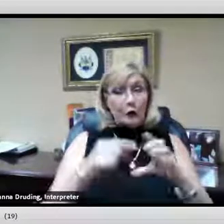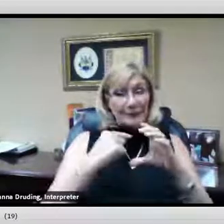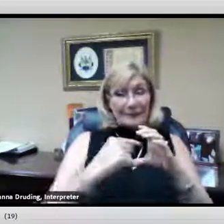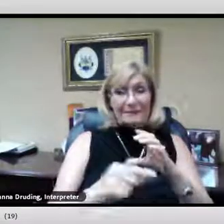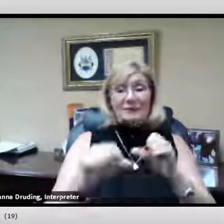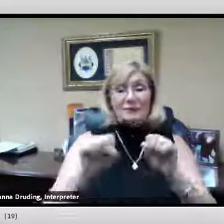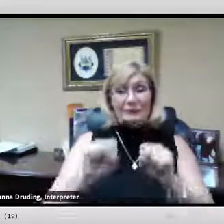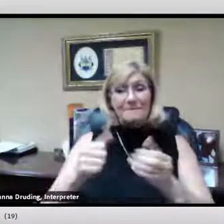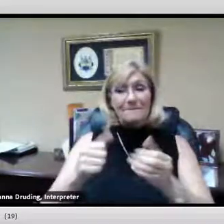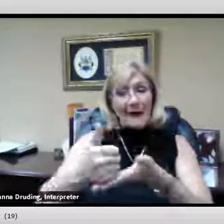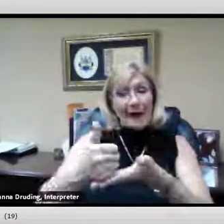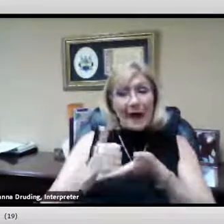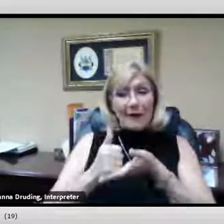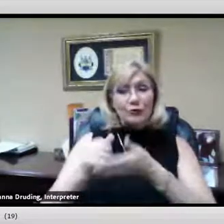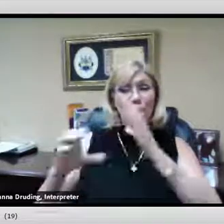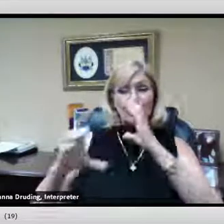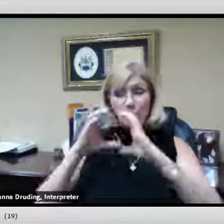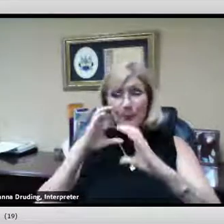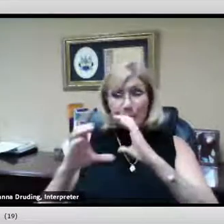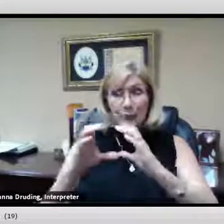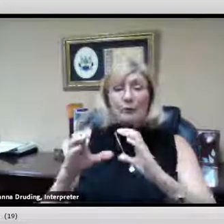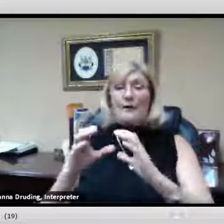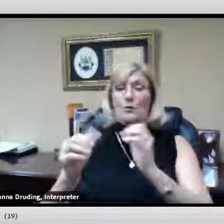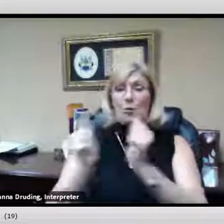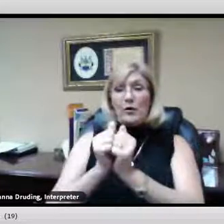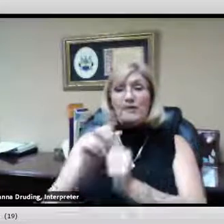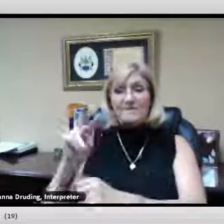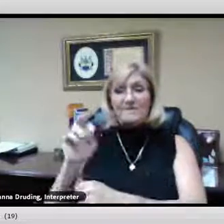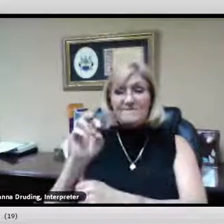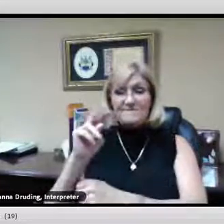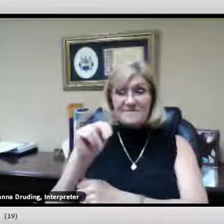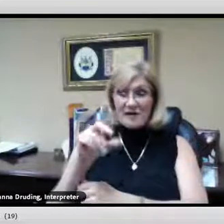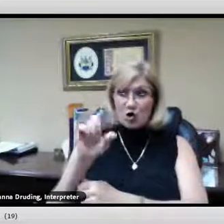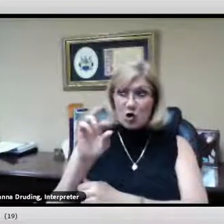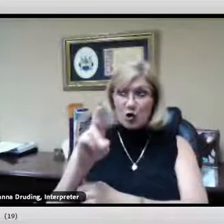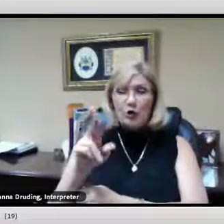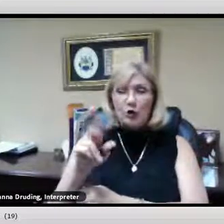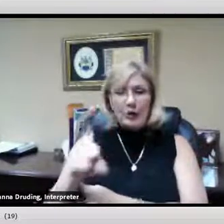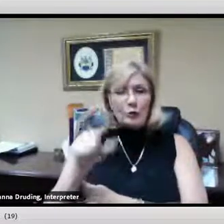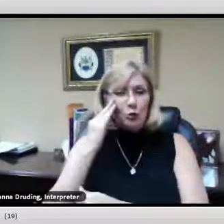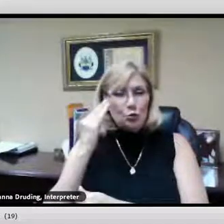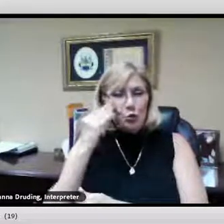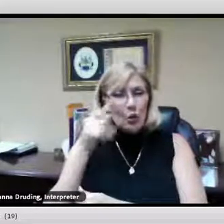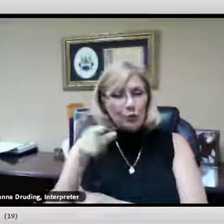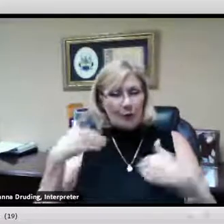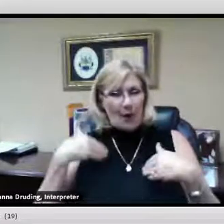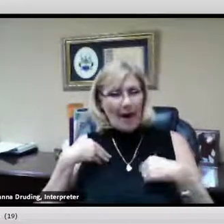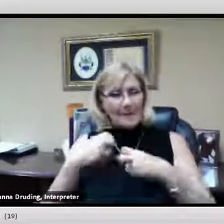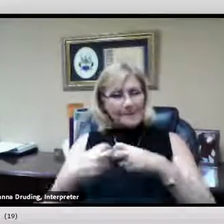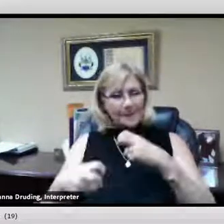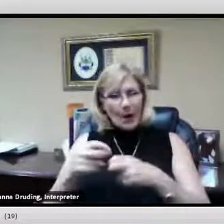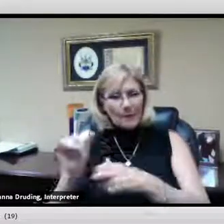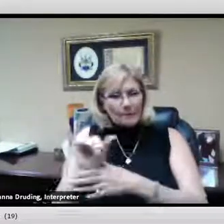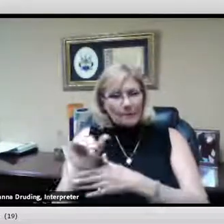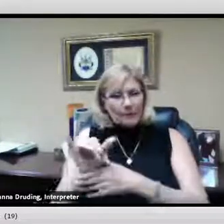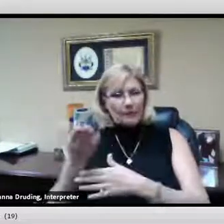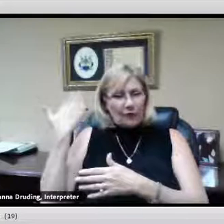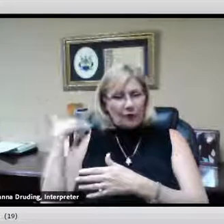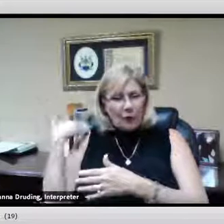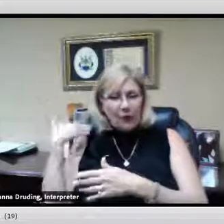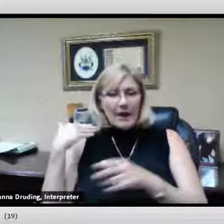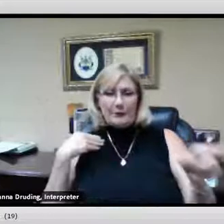helpful in communicating with the vendor. If you know you've had a similar problem and you've communicated via email with the vendor about